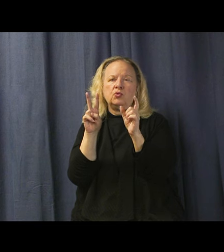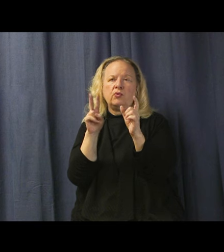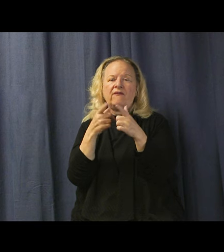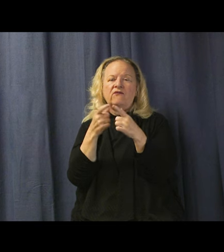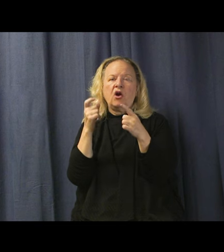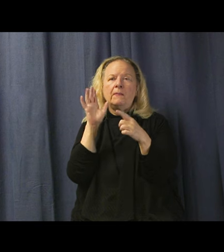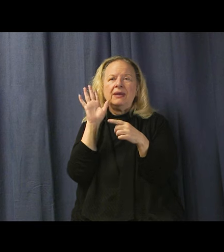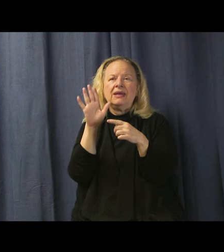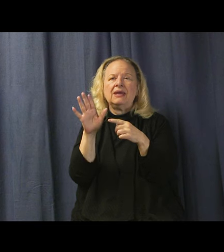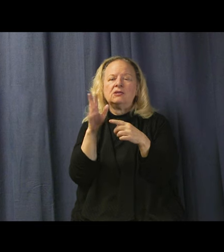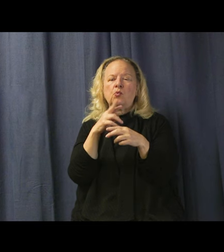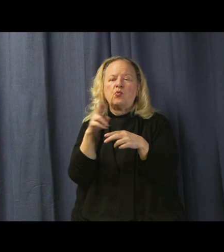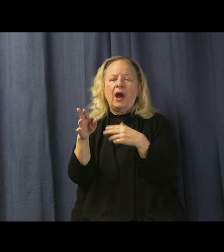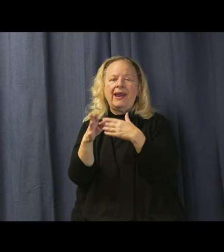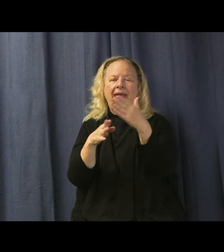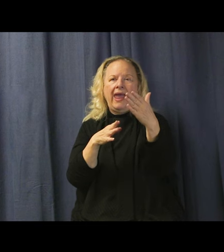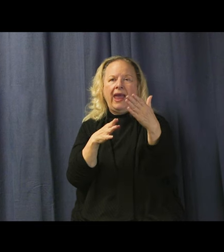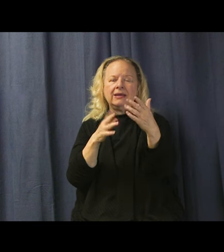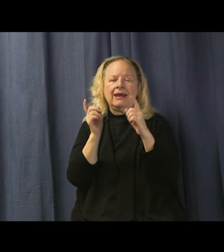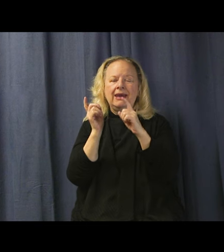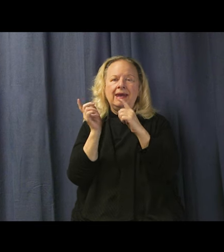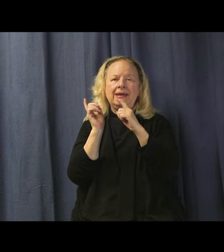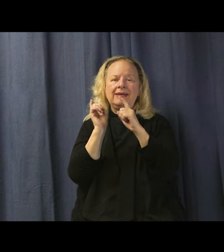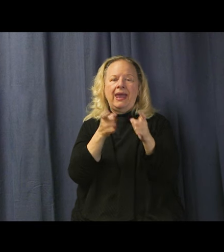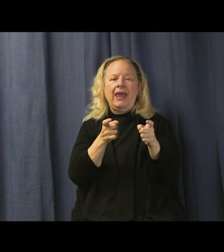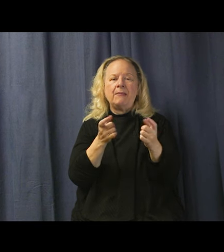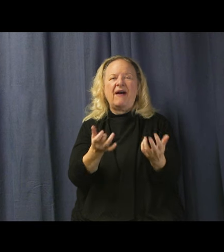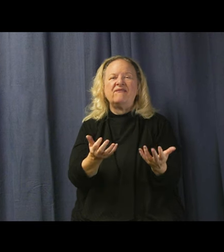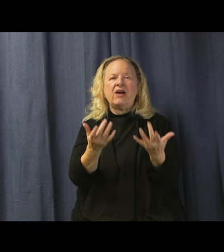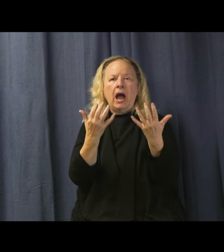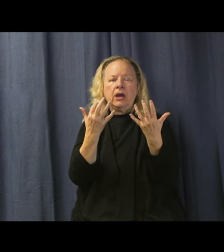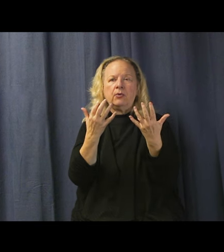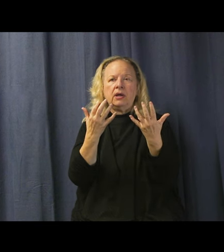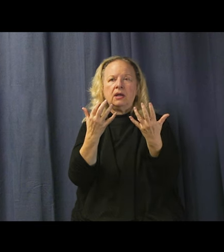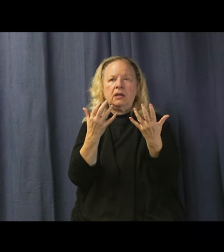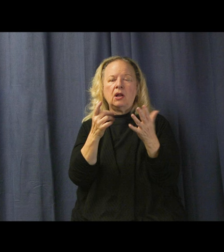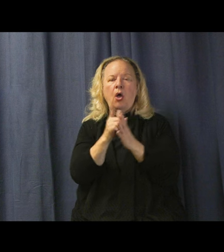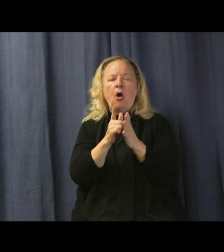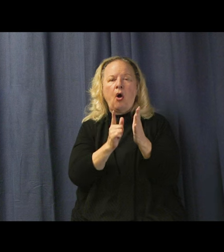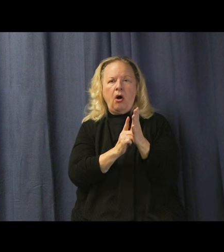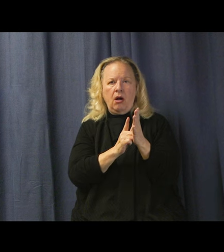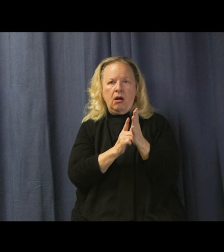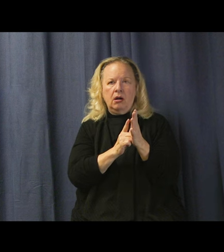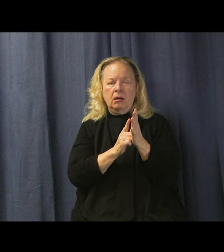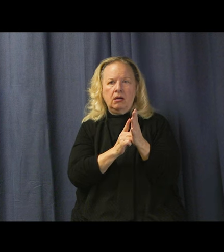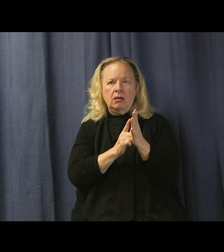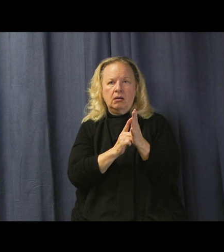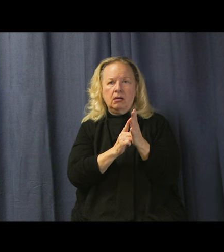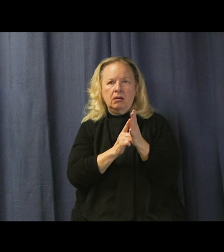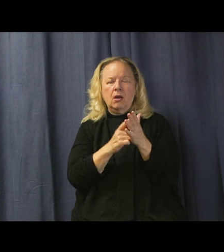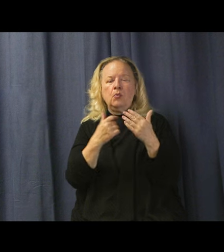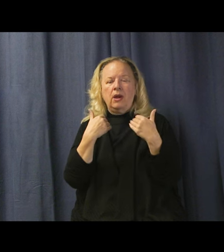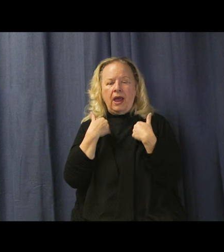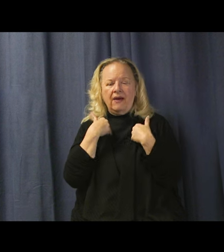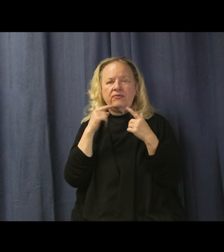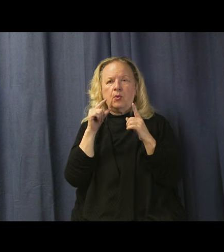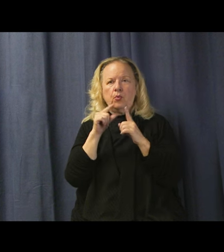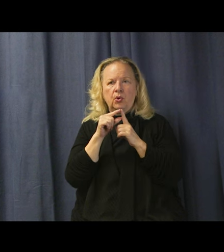from his right hand came a fiery law. And here we have the